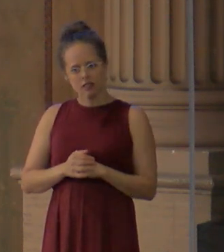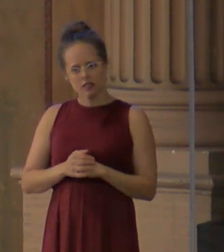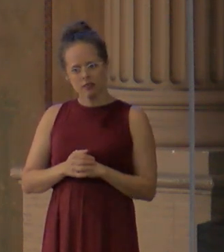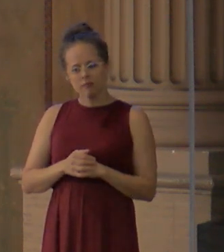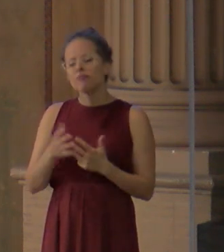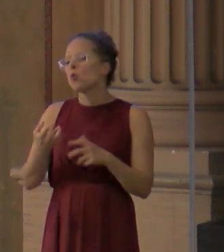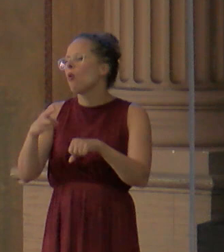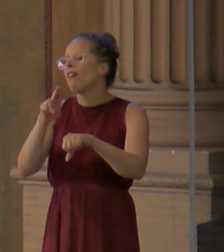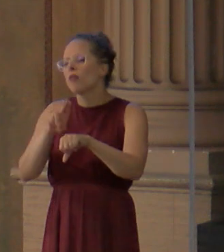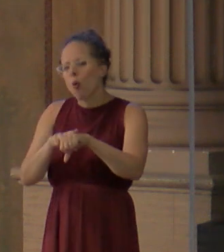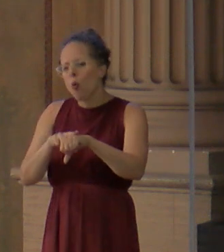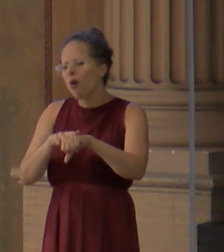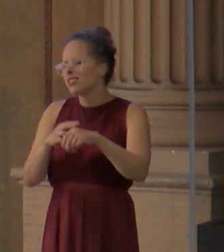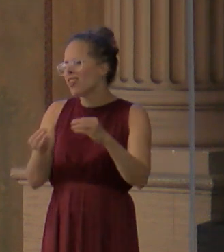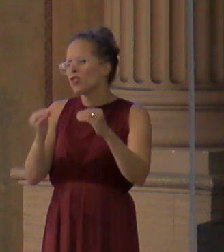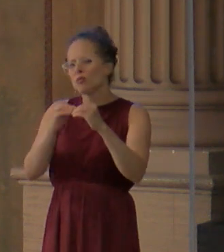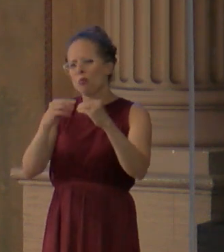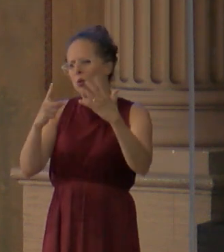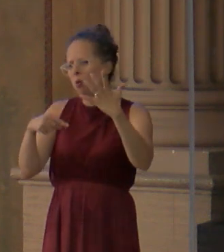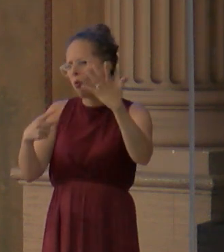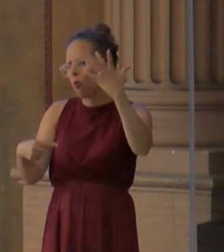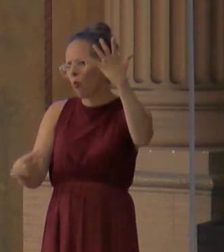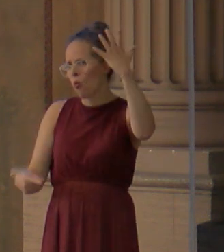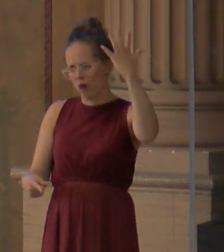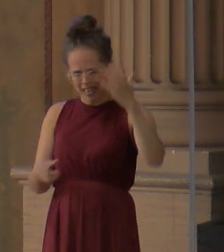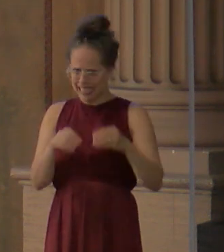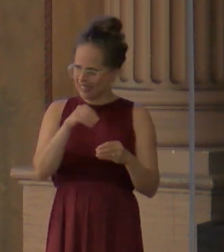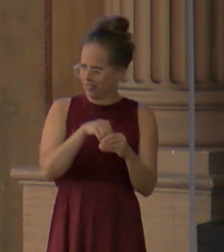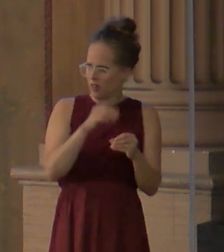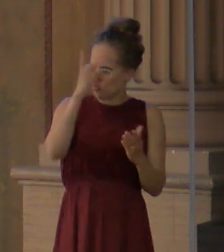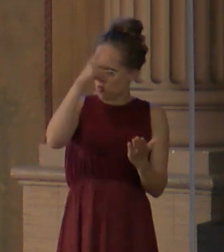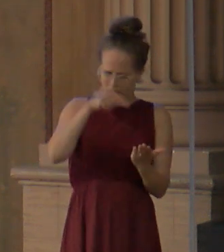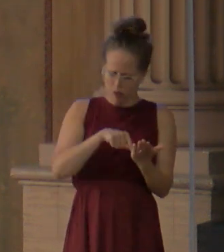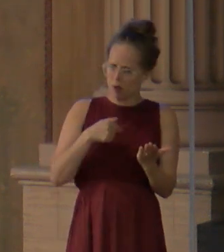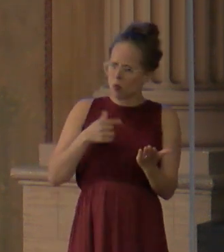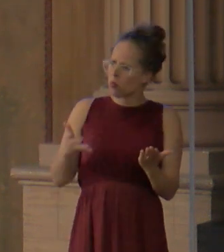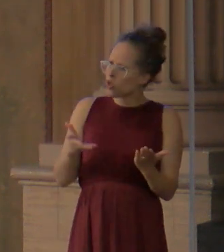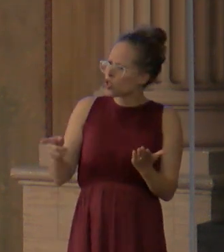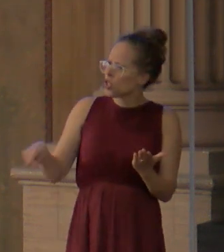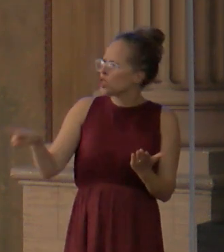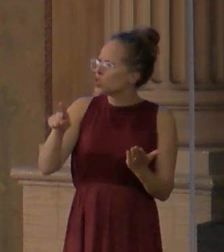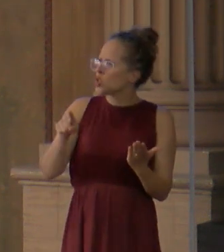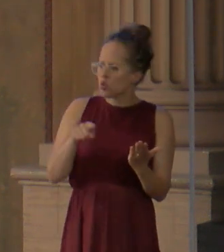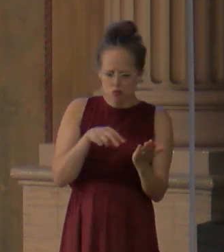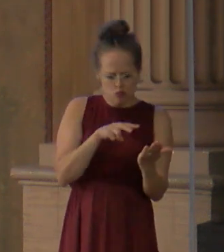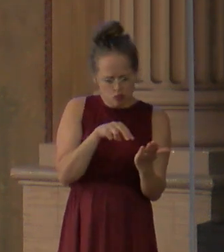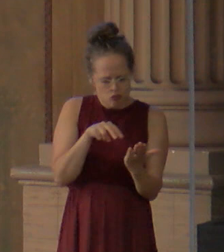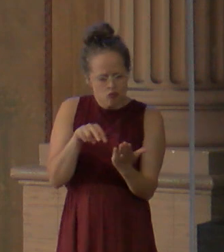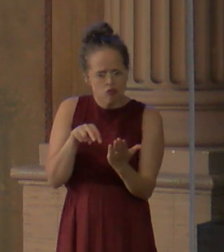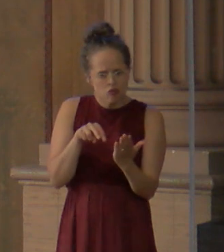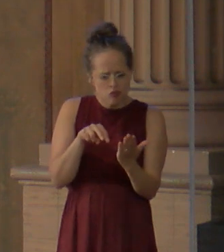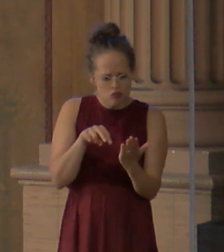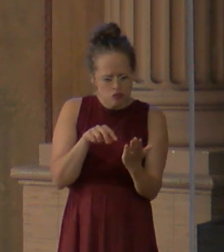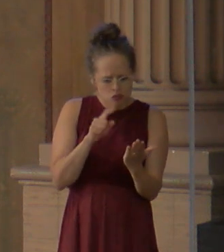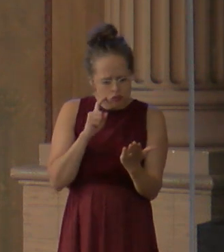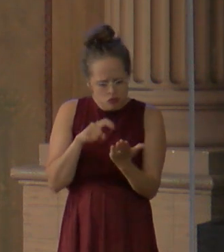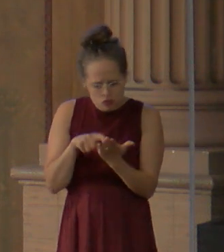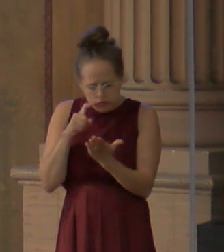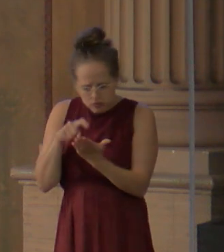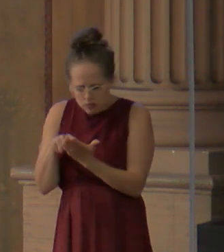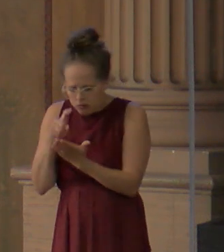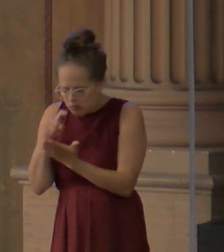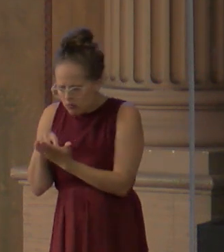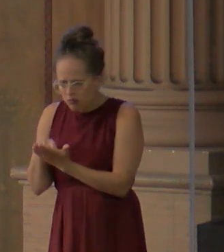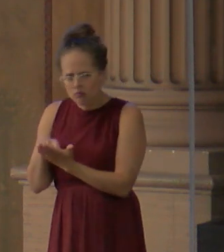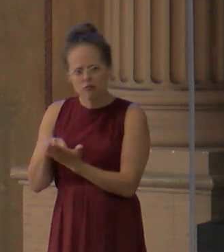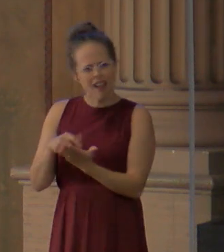that Proverbs says about speech, and I encourage you to walk through that and pick out those characteristics because, again, we know I need to be a good